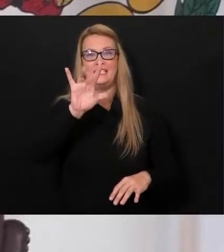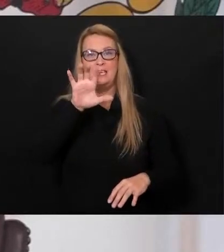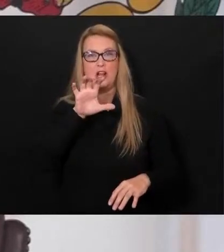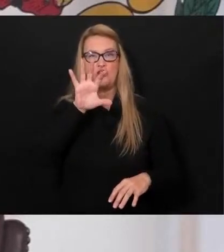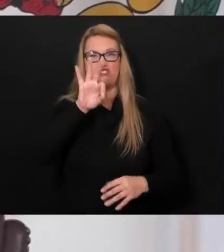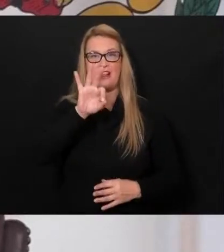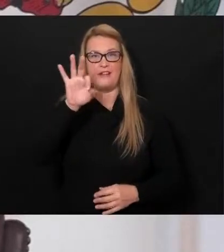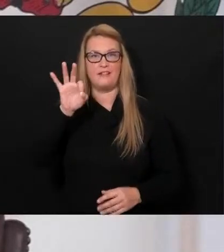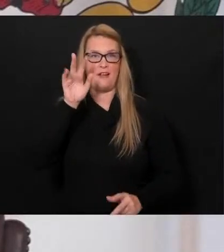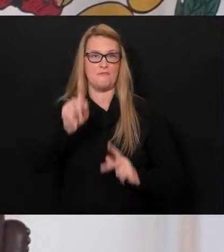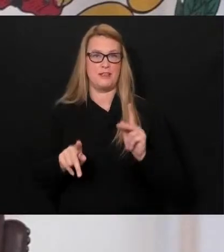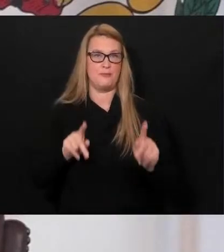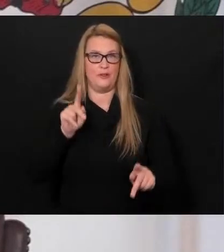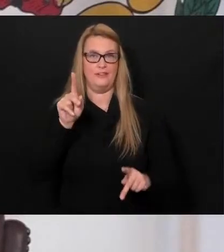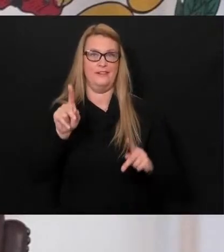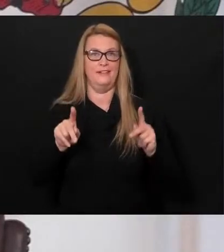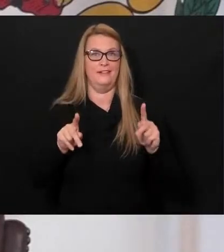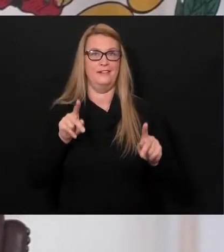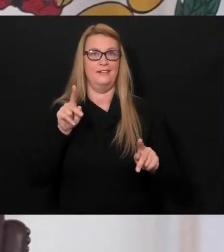1,899 people.